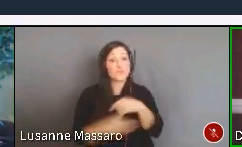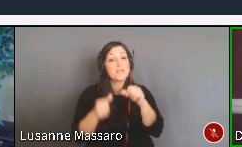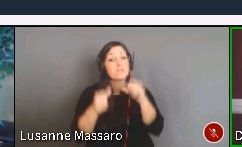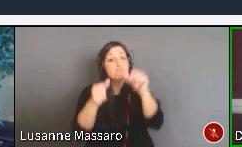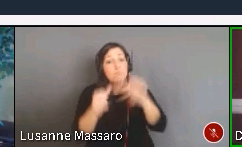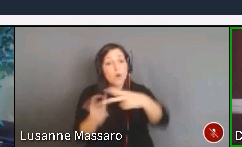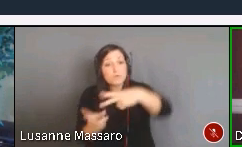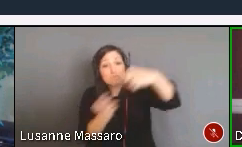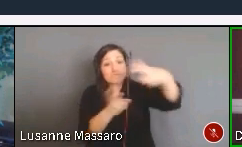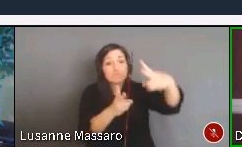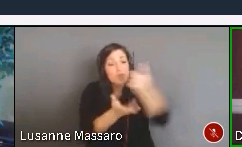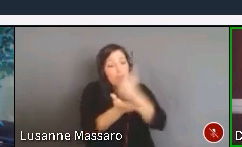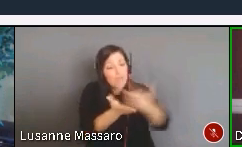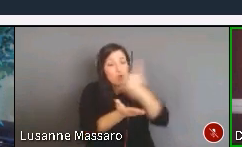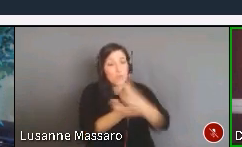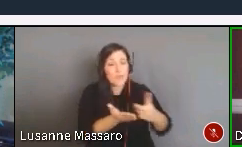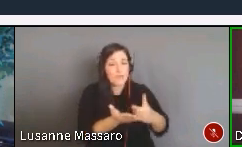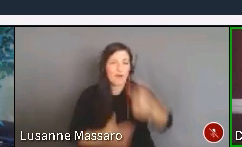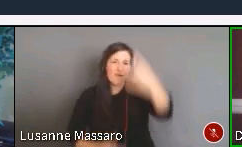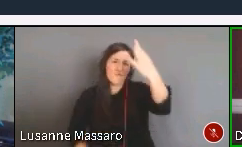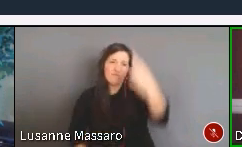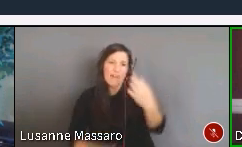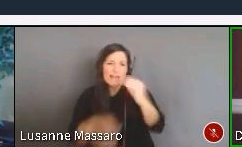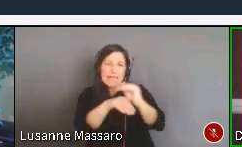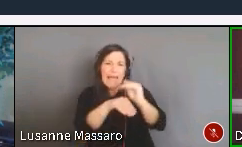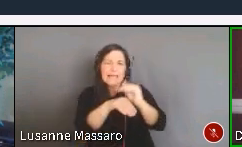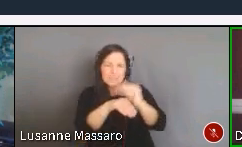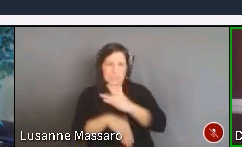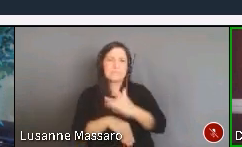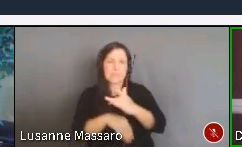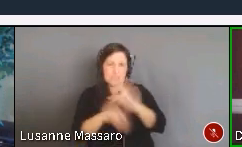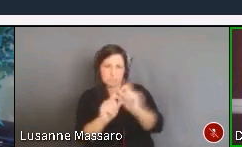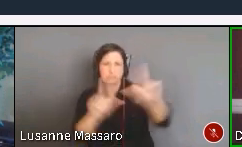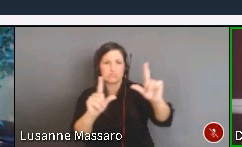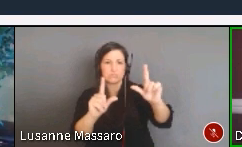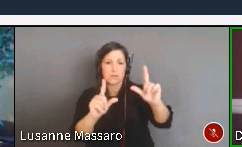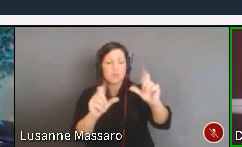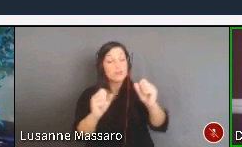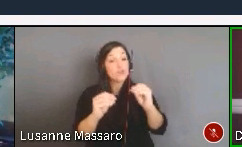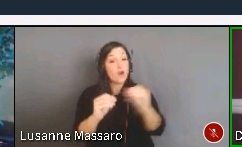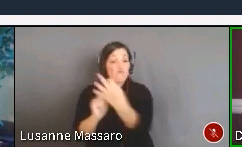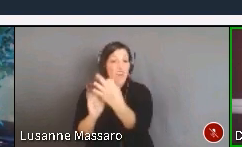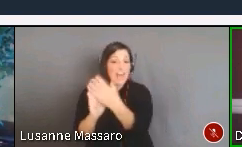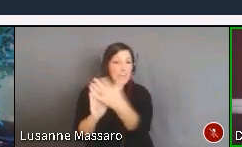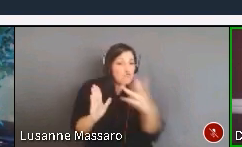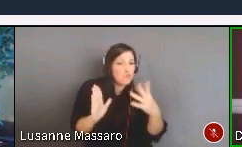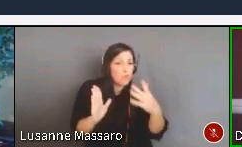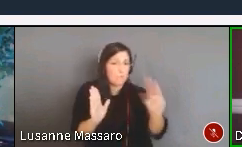starting Friday evening. So anytime Friday through Monday is when you'll see the most amount of opportunities. It could pop